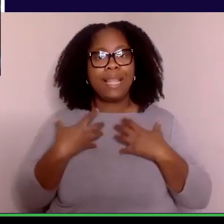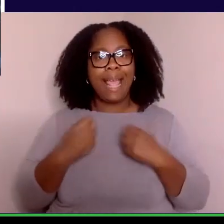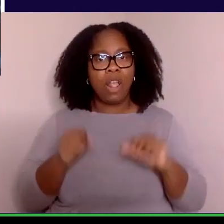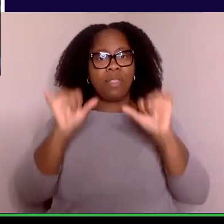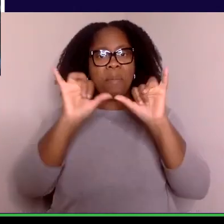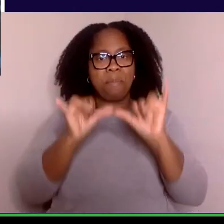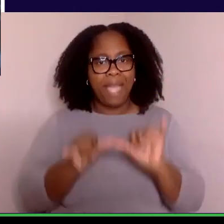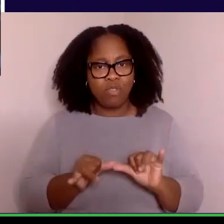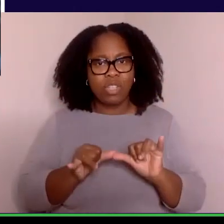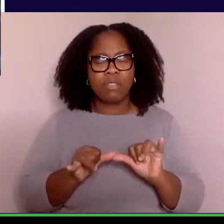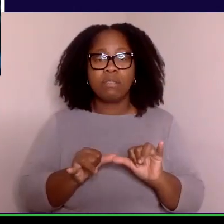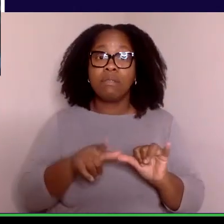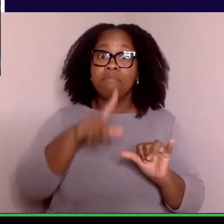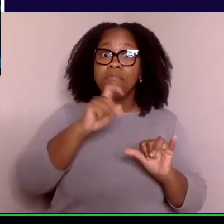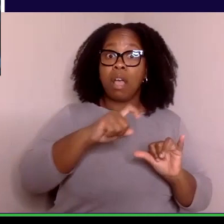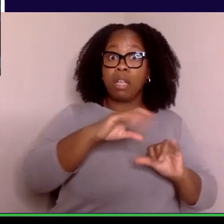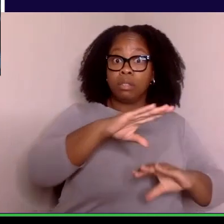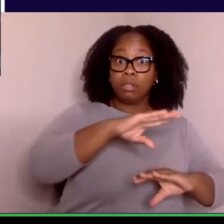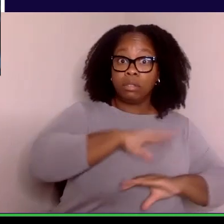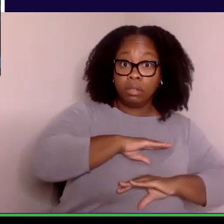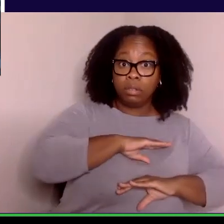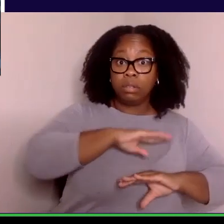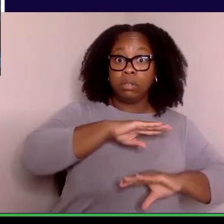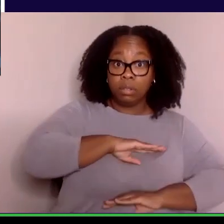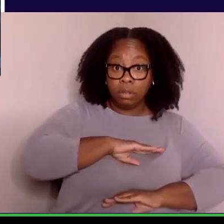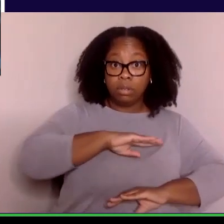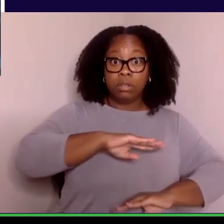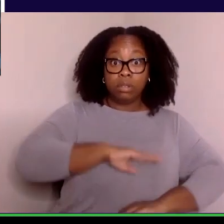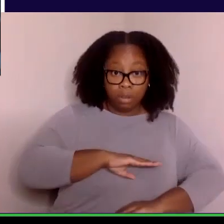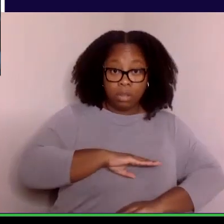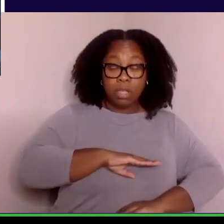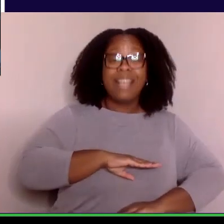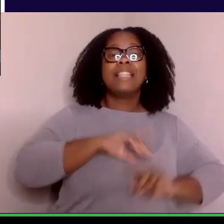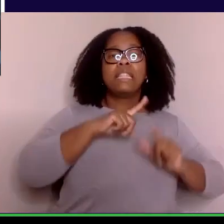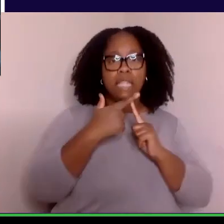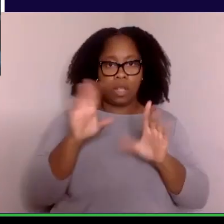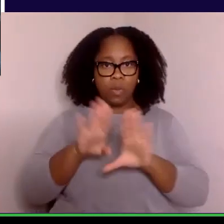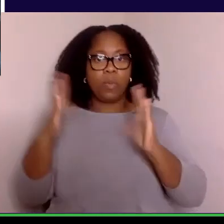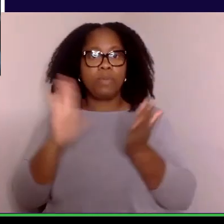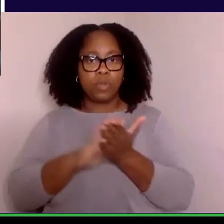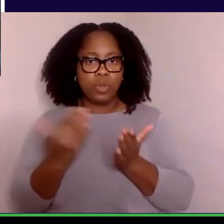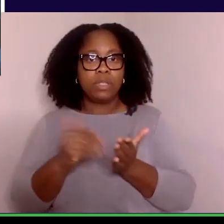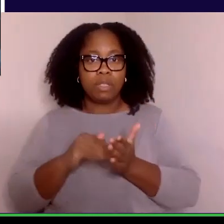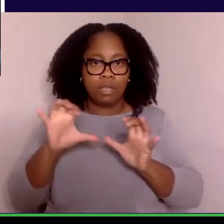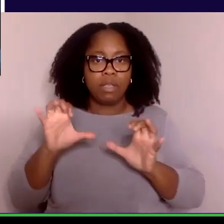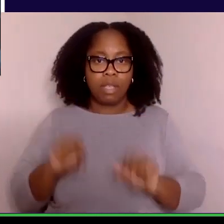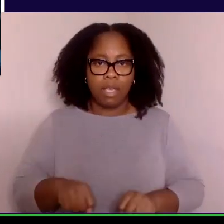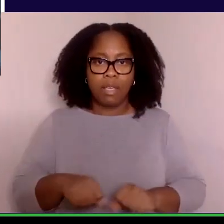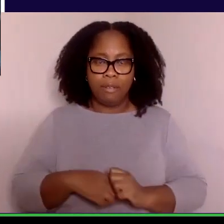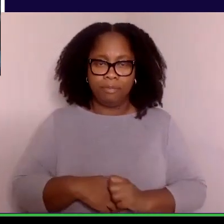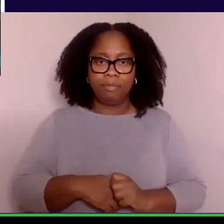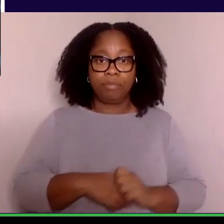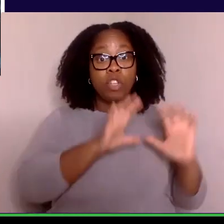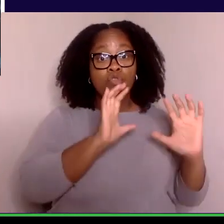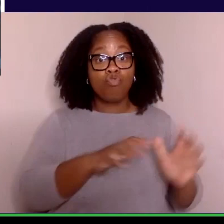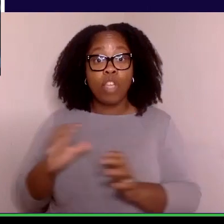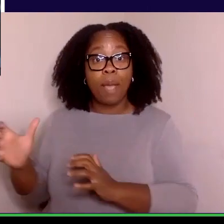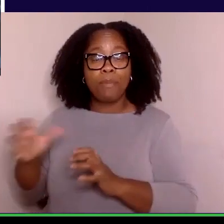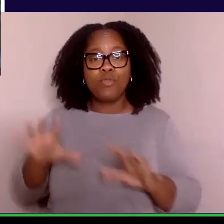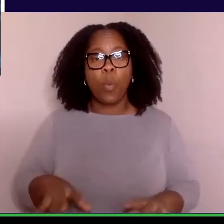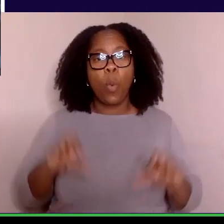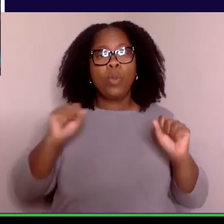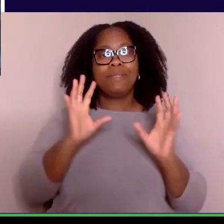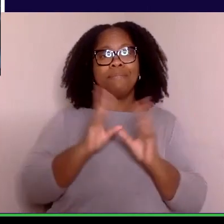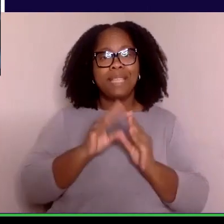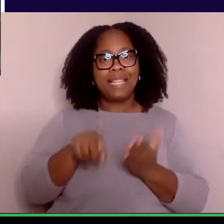to be reached for a physical return to schools. Chapters held meetings this week so that